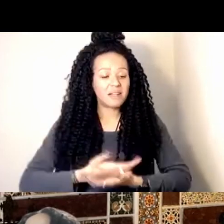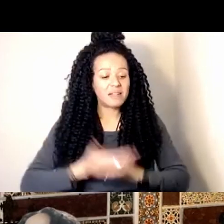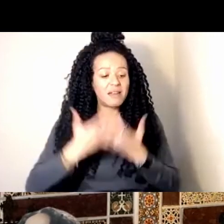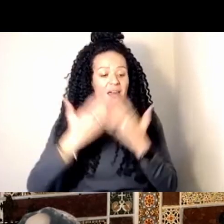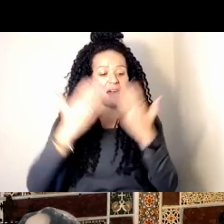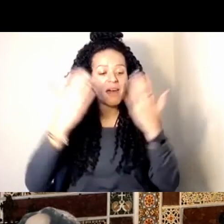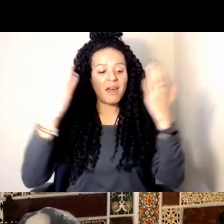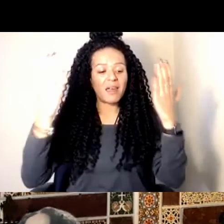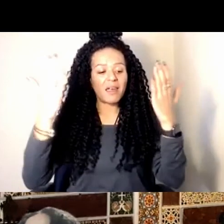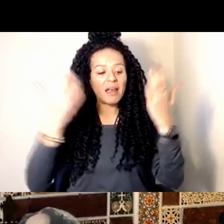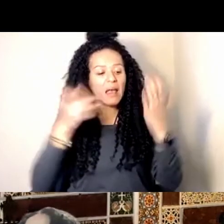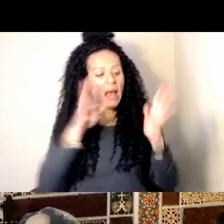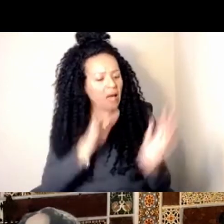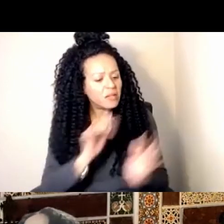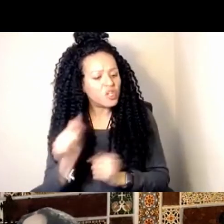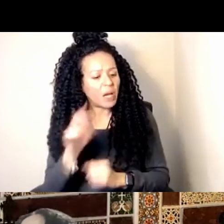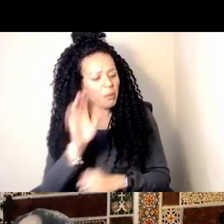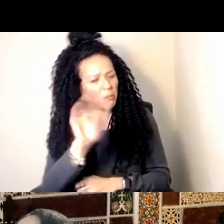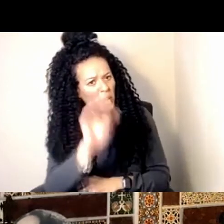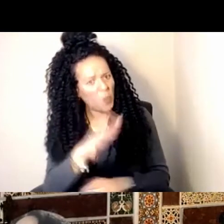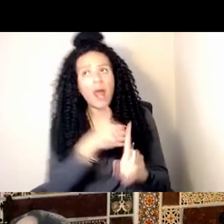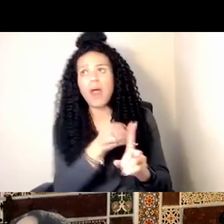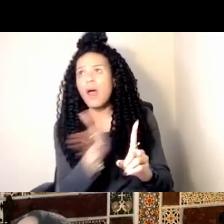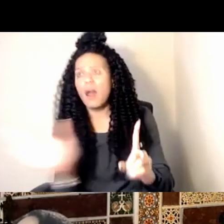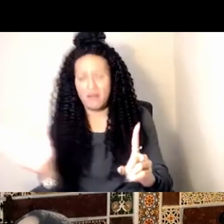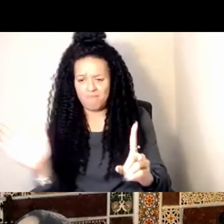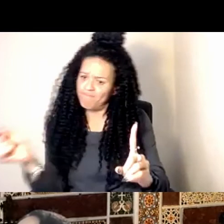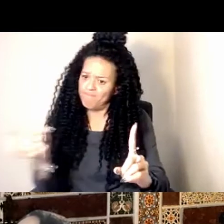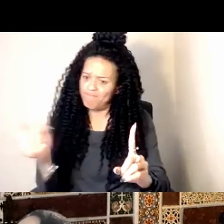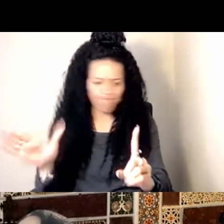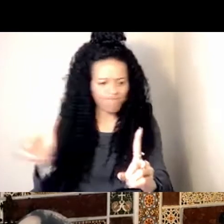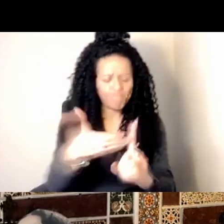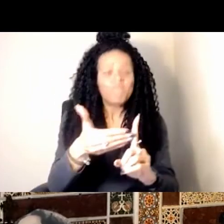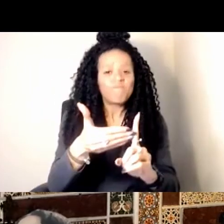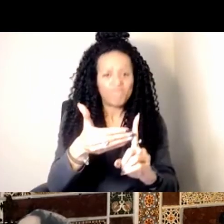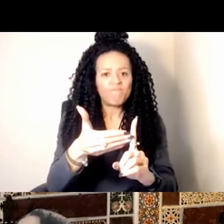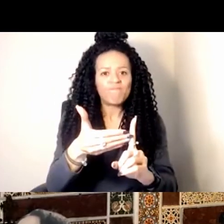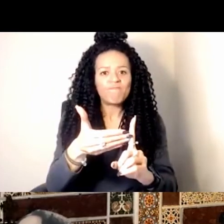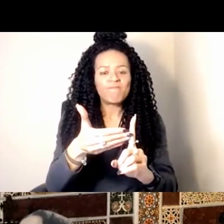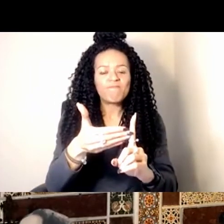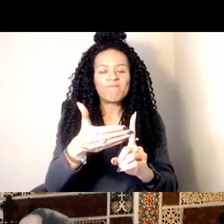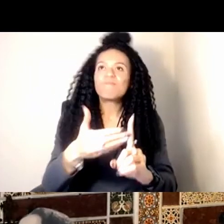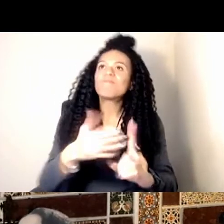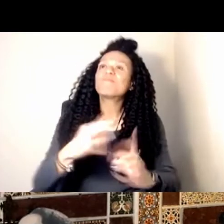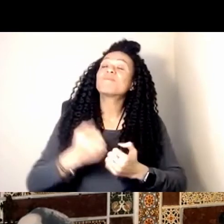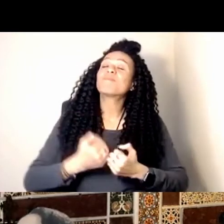everlasting day, and checked me when about to